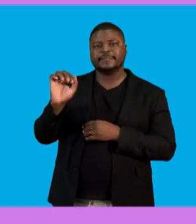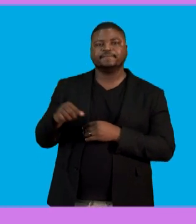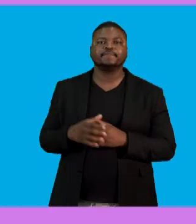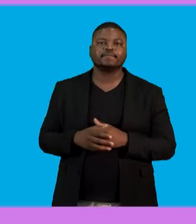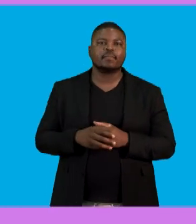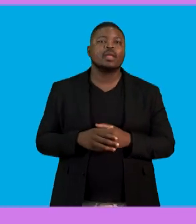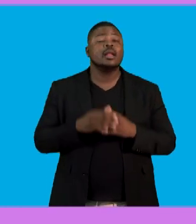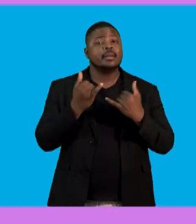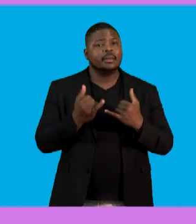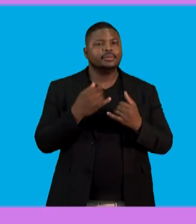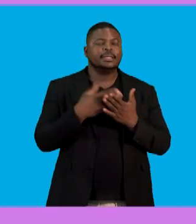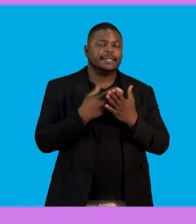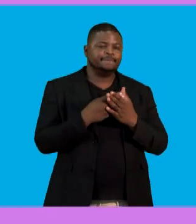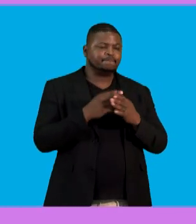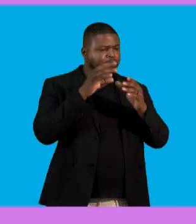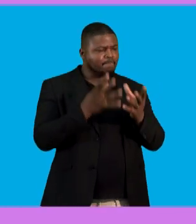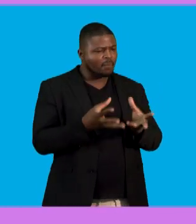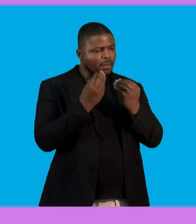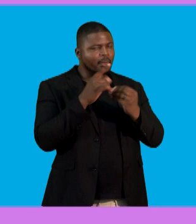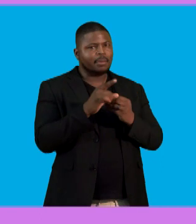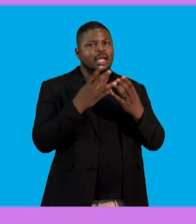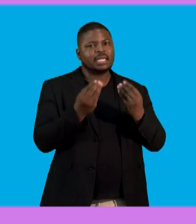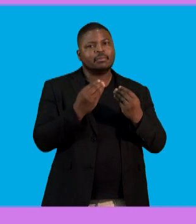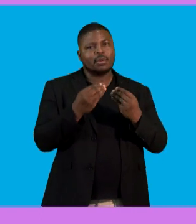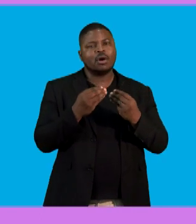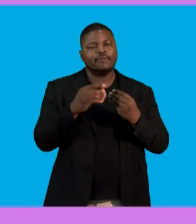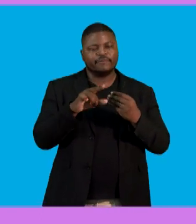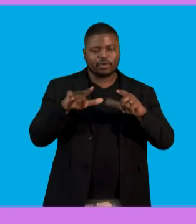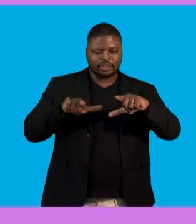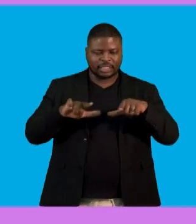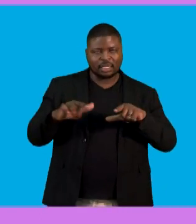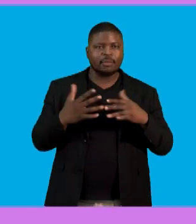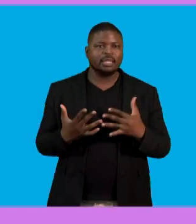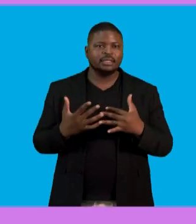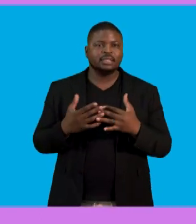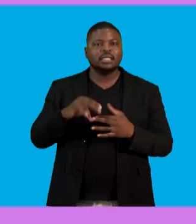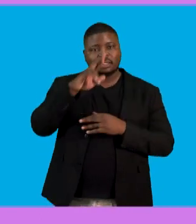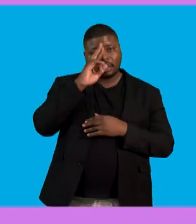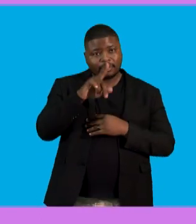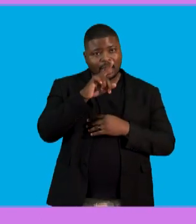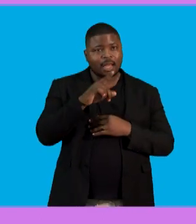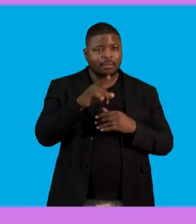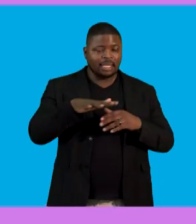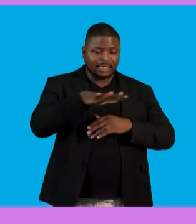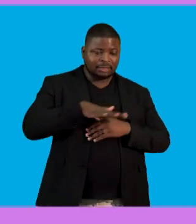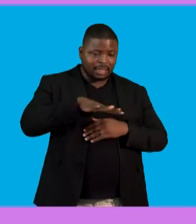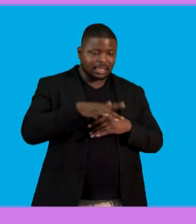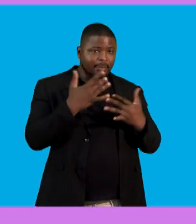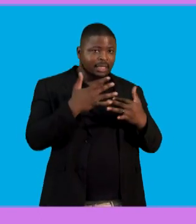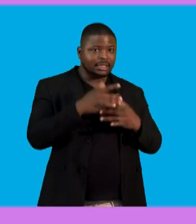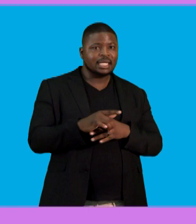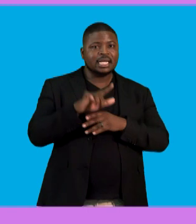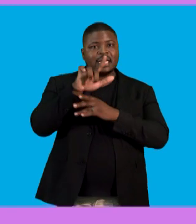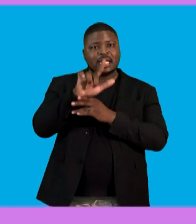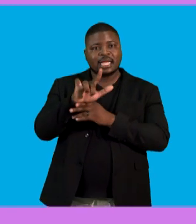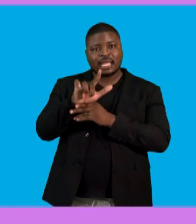meters. Then we can find the number of tiles that are required. The entire space to be covered is 8 meters. So it means we can say